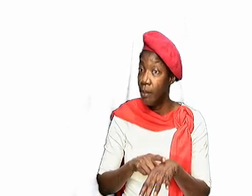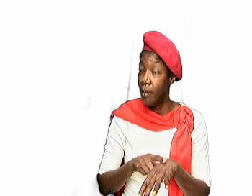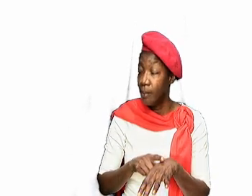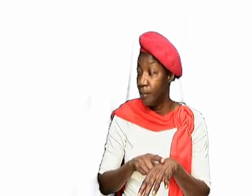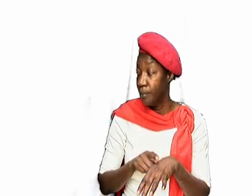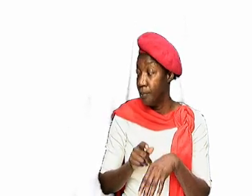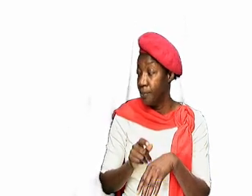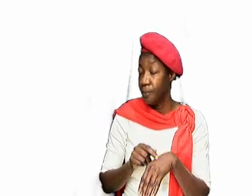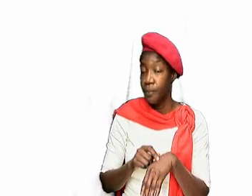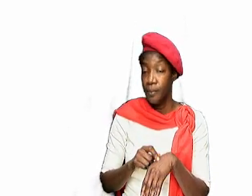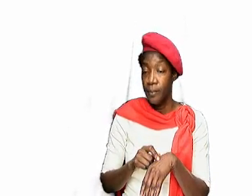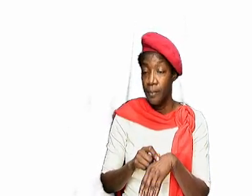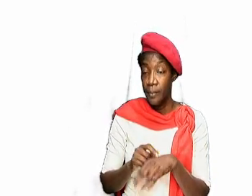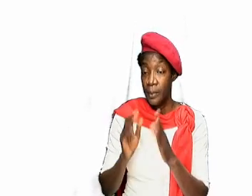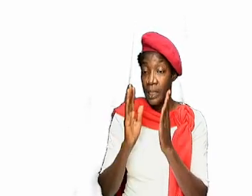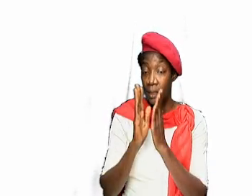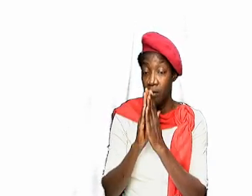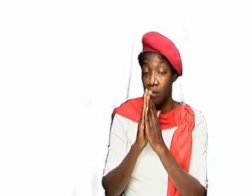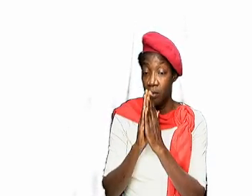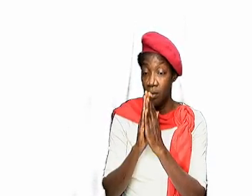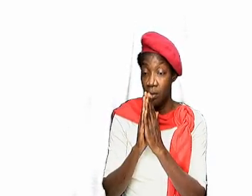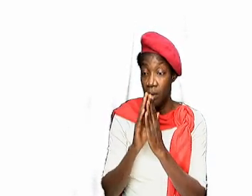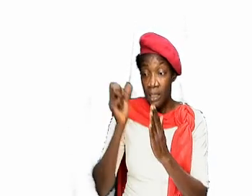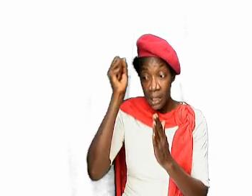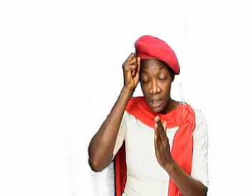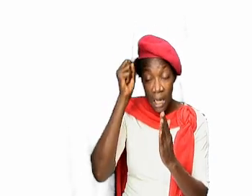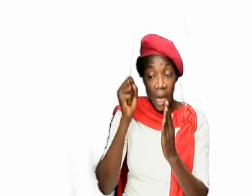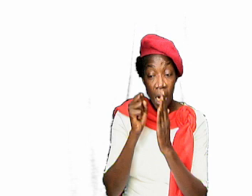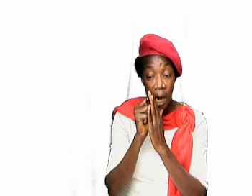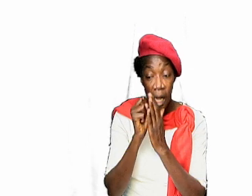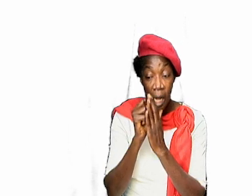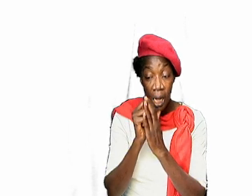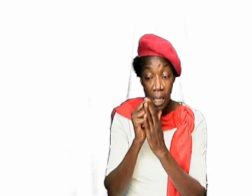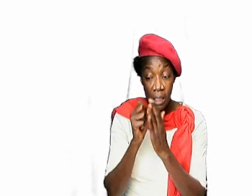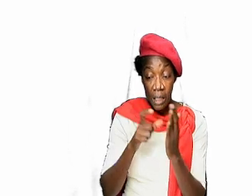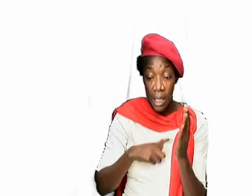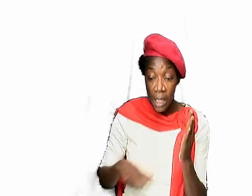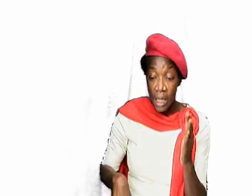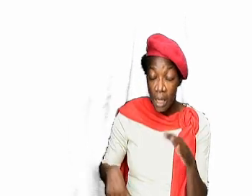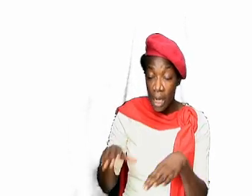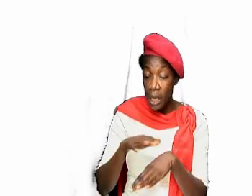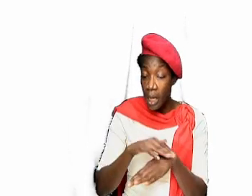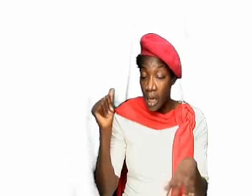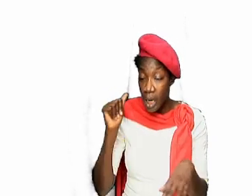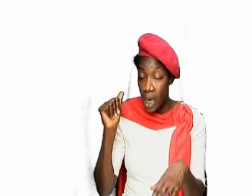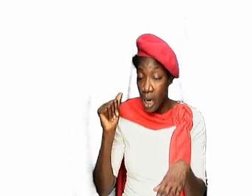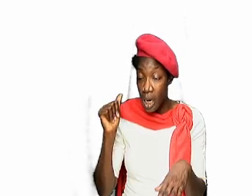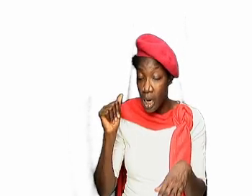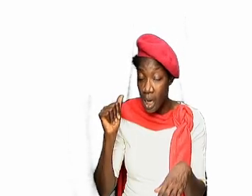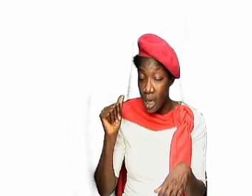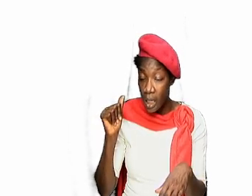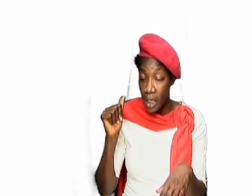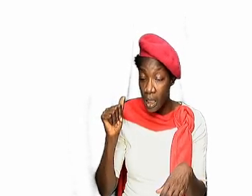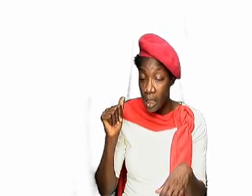that Saul was about to inquire of the Lord, Saul called the priests, called for the Ark of the Covenant, and we went through it and we said that, you